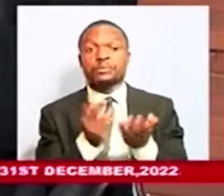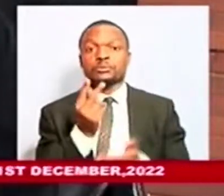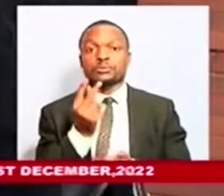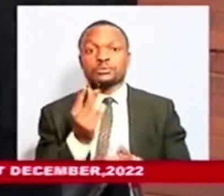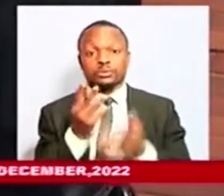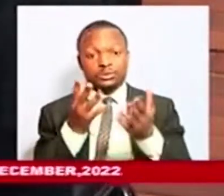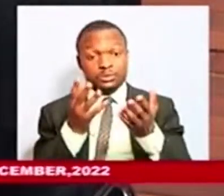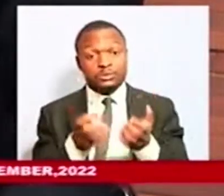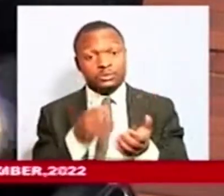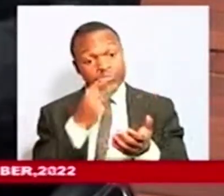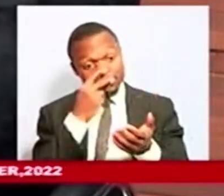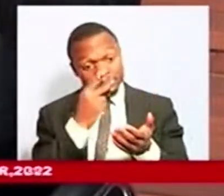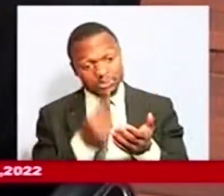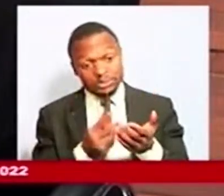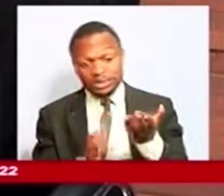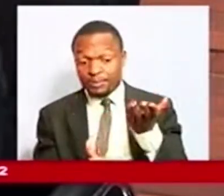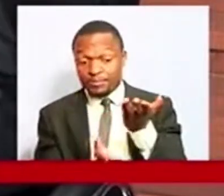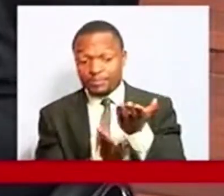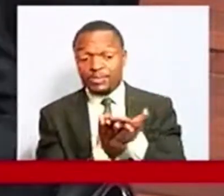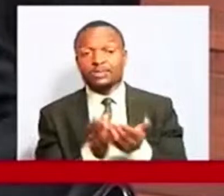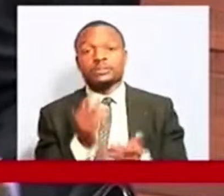to take you to Appendix 2, Chair.